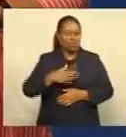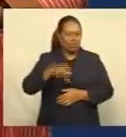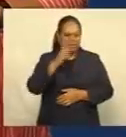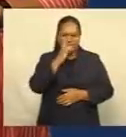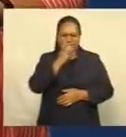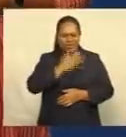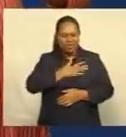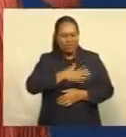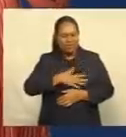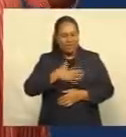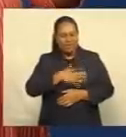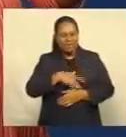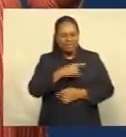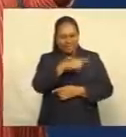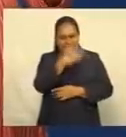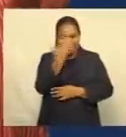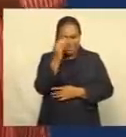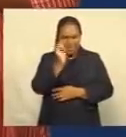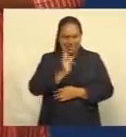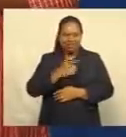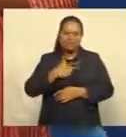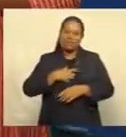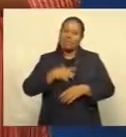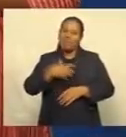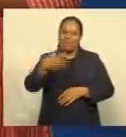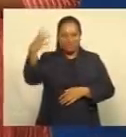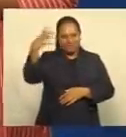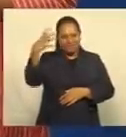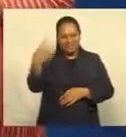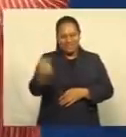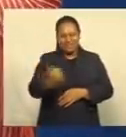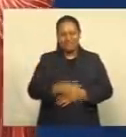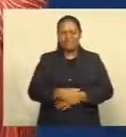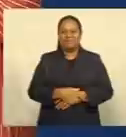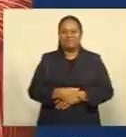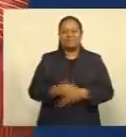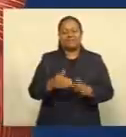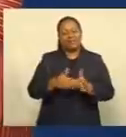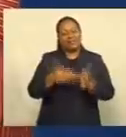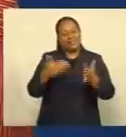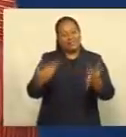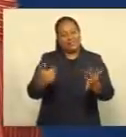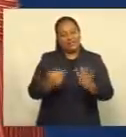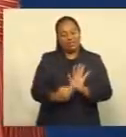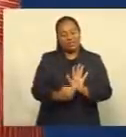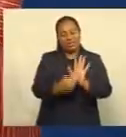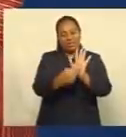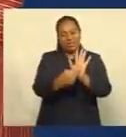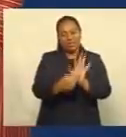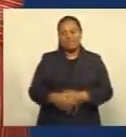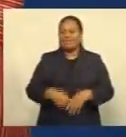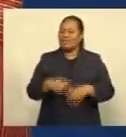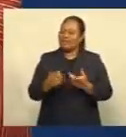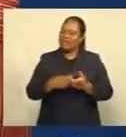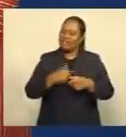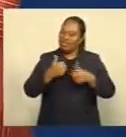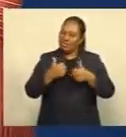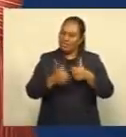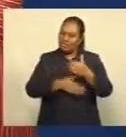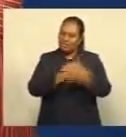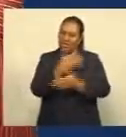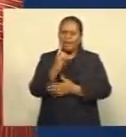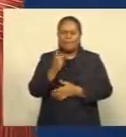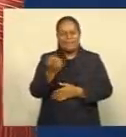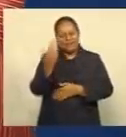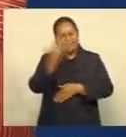for because there is more love for sunshine. And moving further to the north, another good day, but the night will see